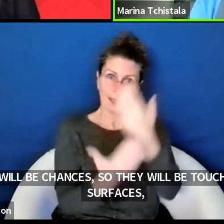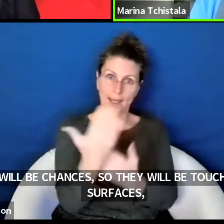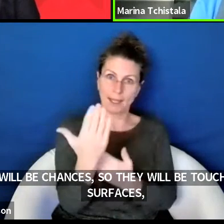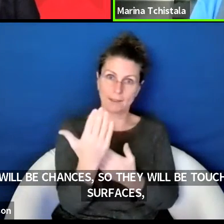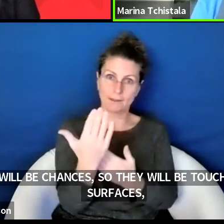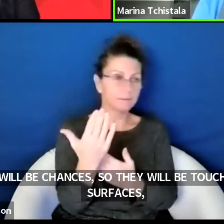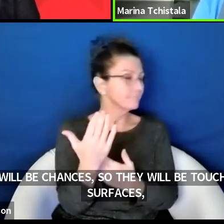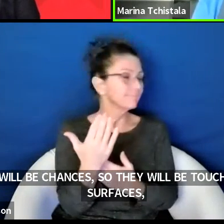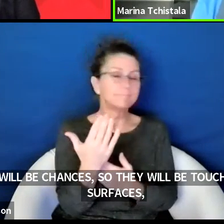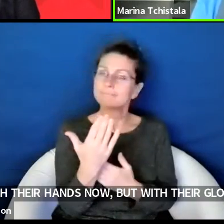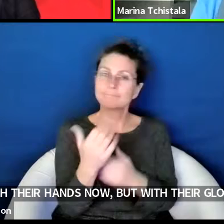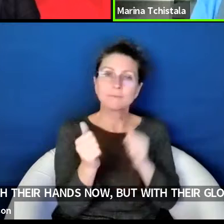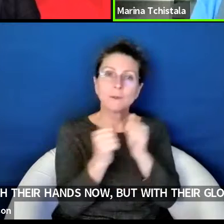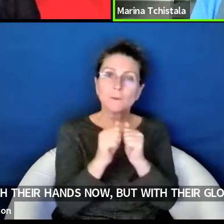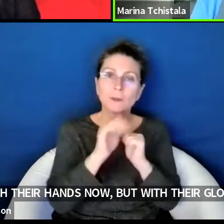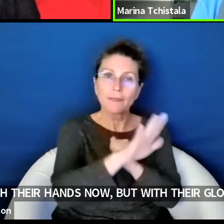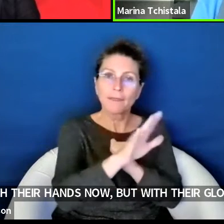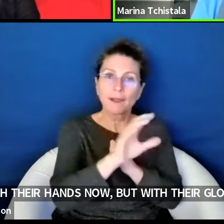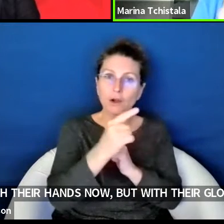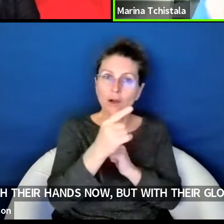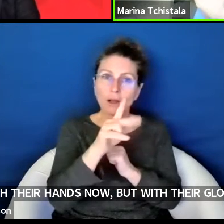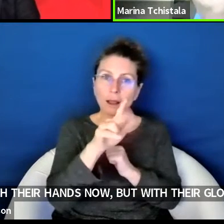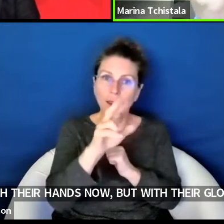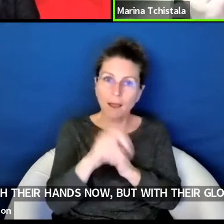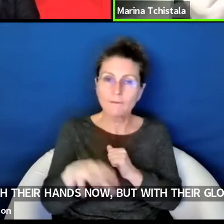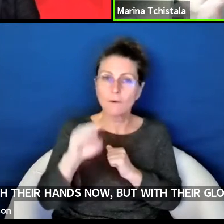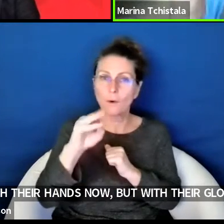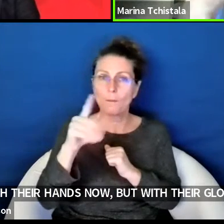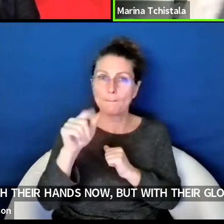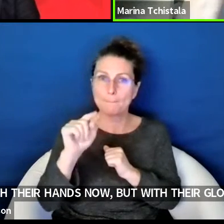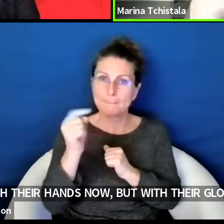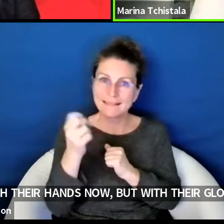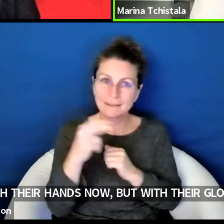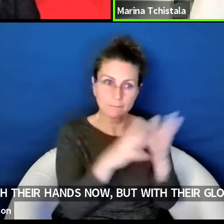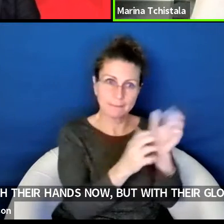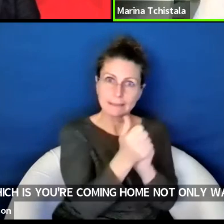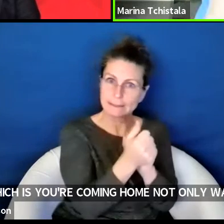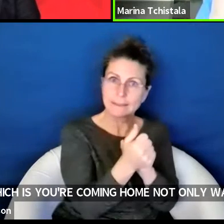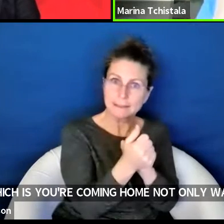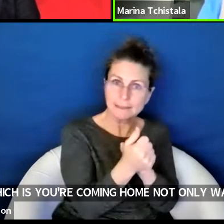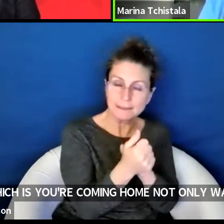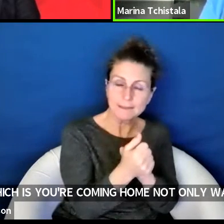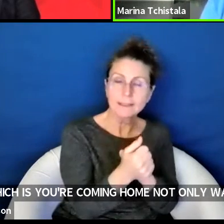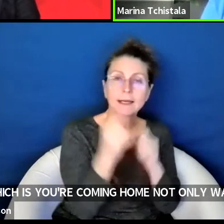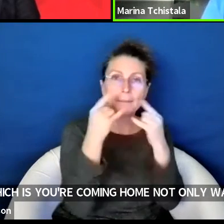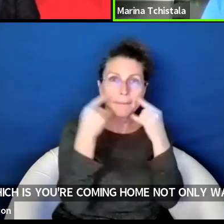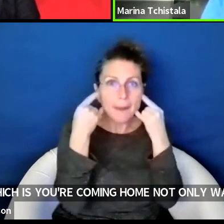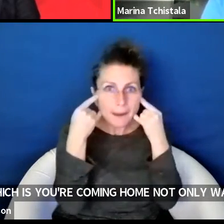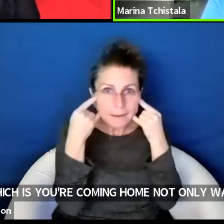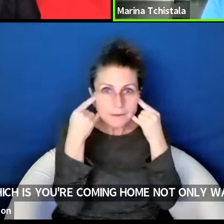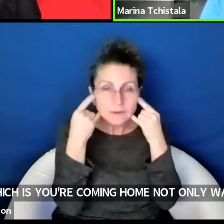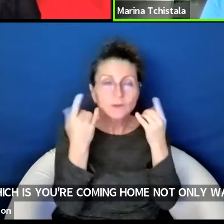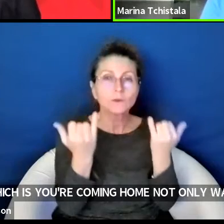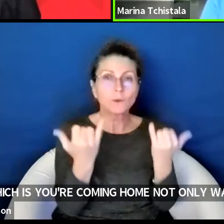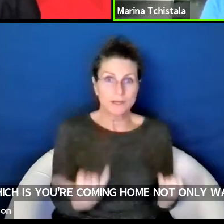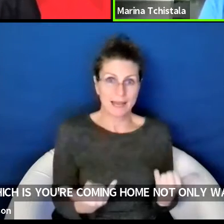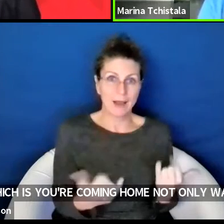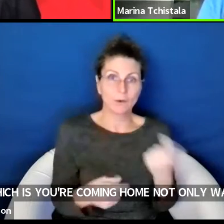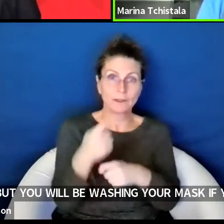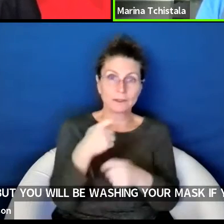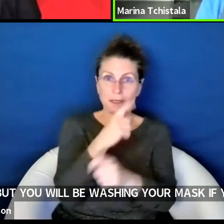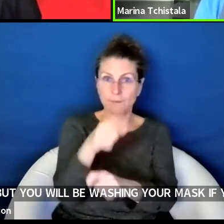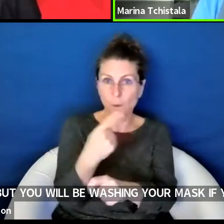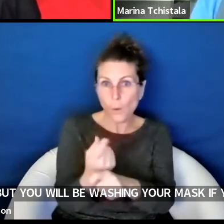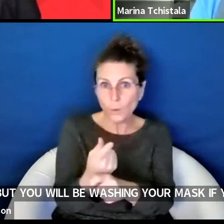home, not only washing your hands, but you will be washing your mask if you are wearing, and you'll be washing your gloves and mittens